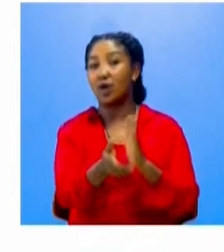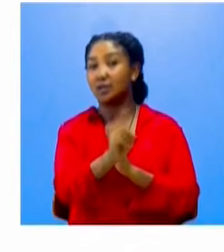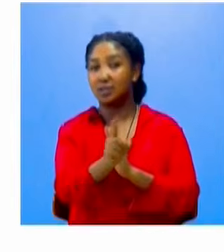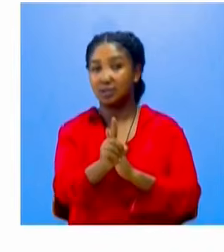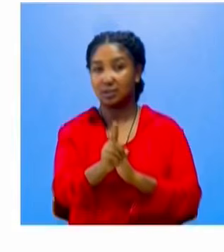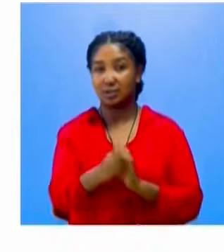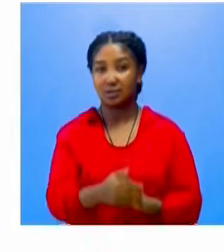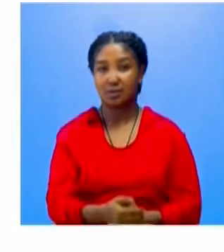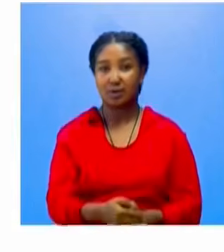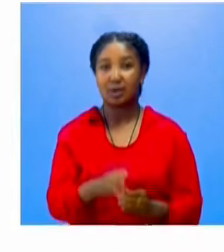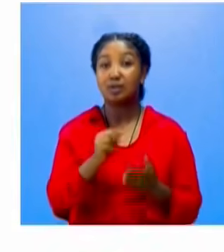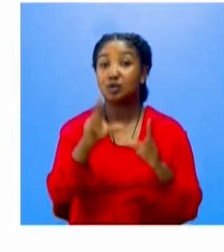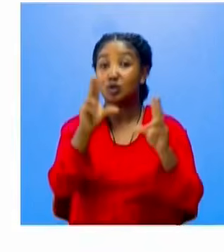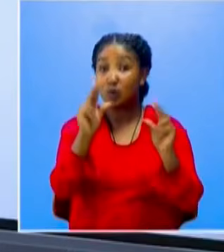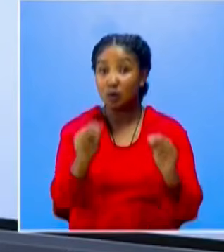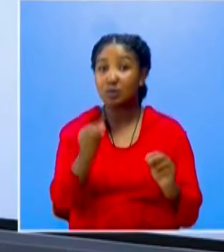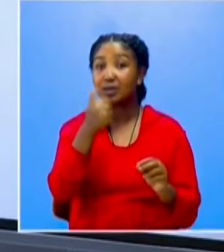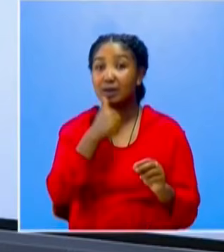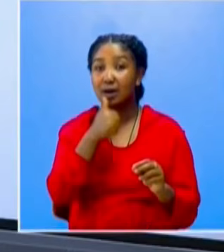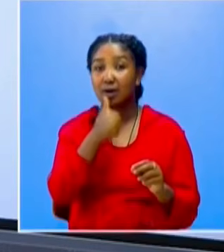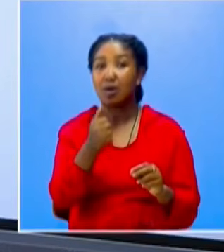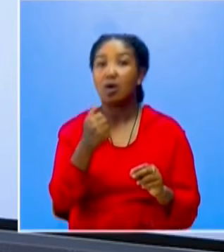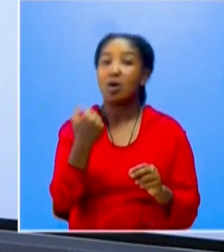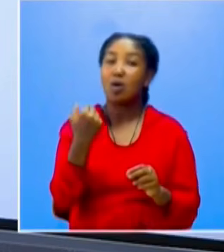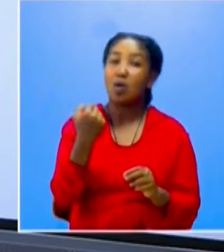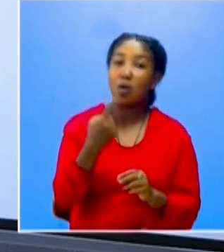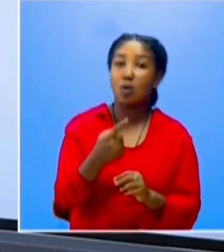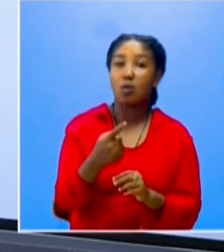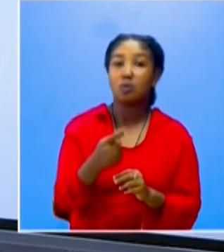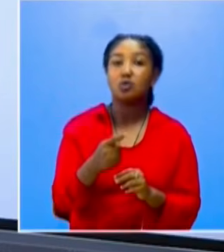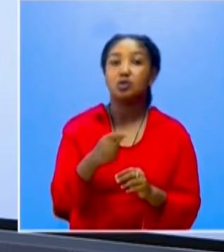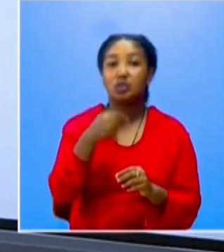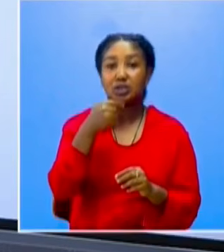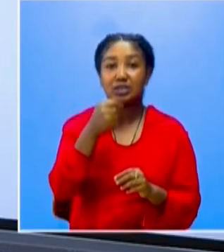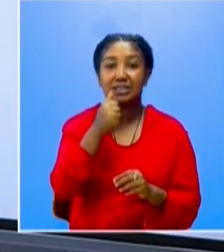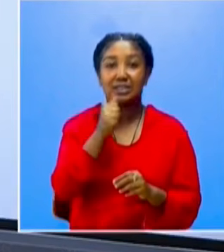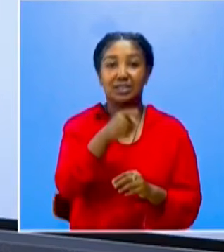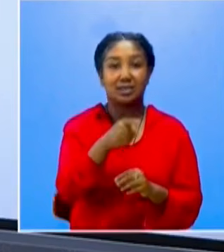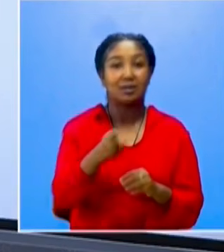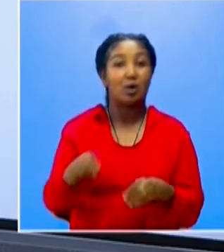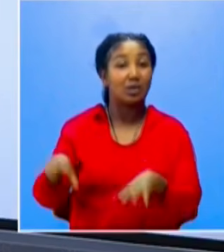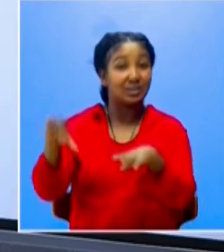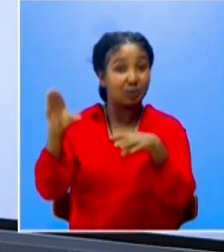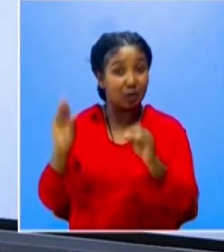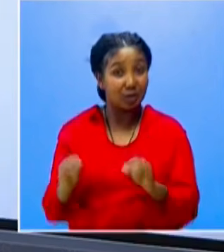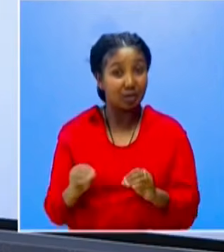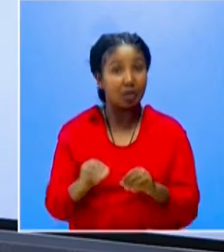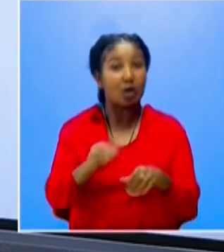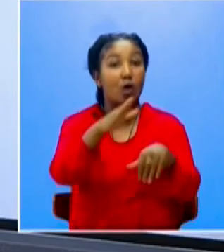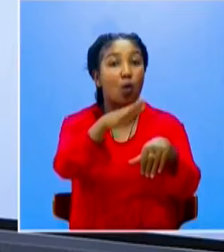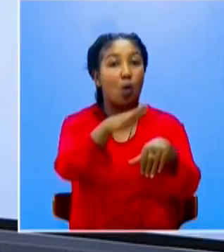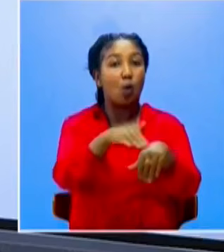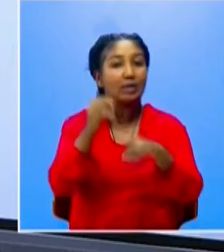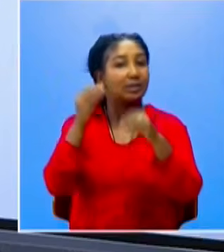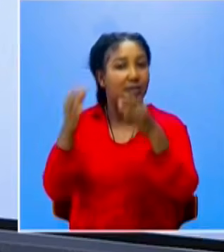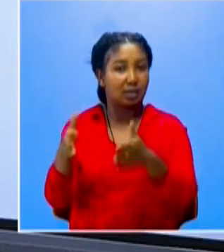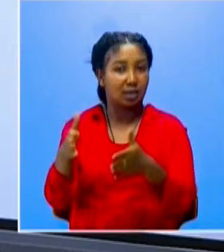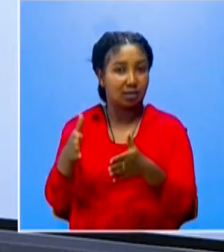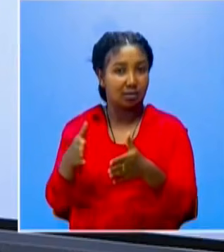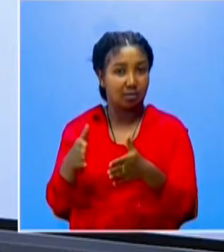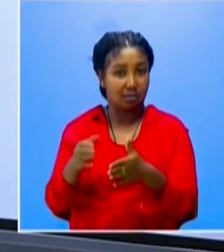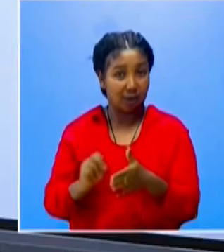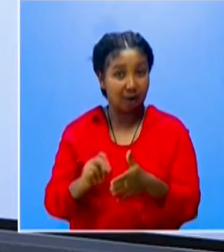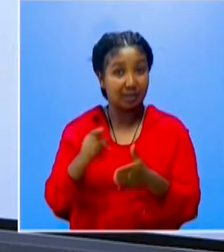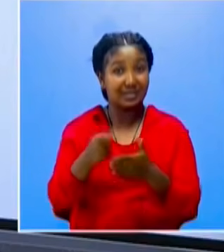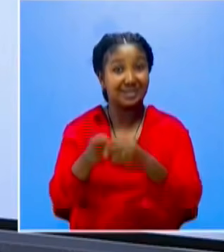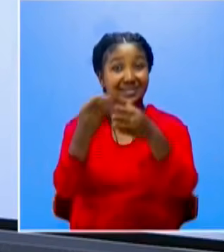action. It's not the girl or the one which we say she, the student, that called the teacher. Yes?